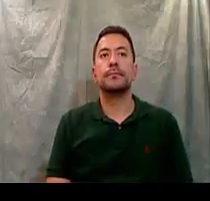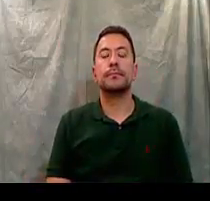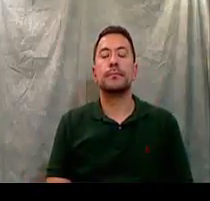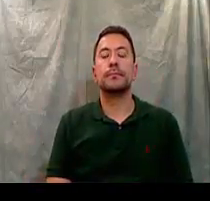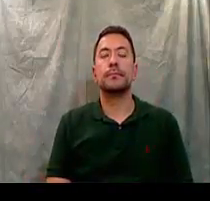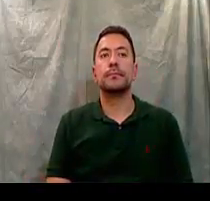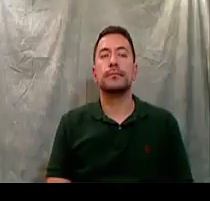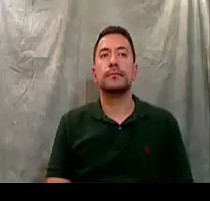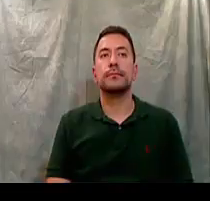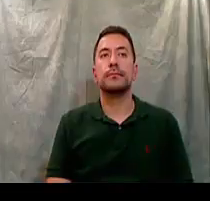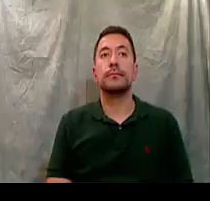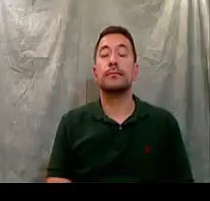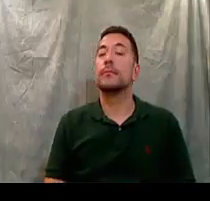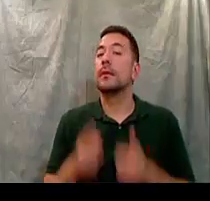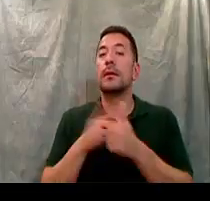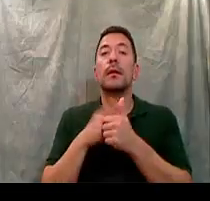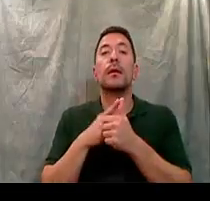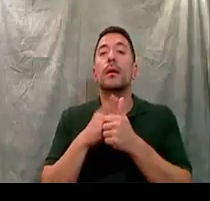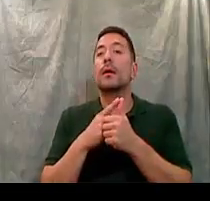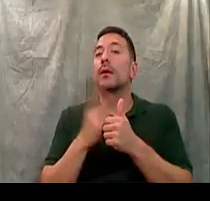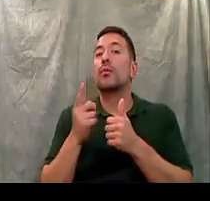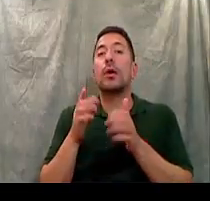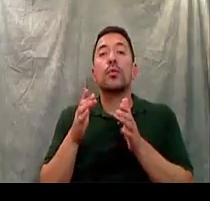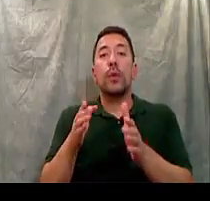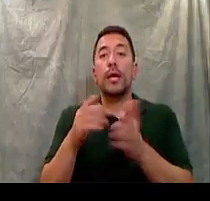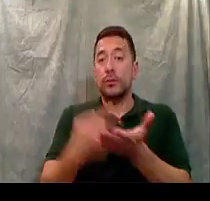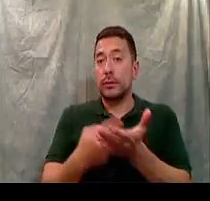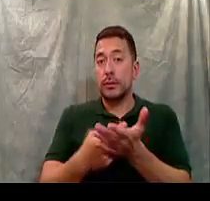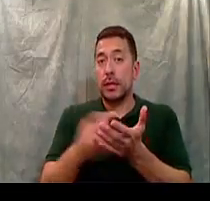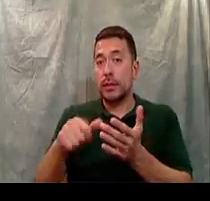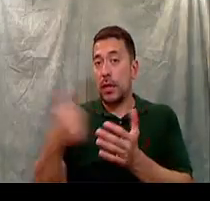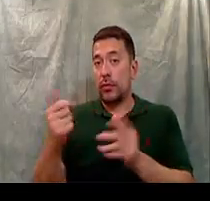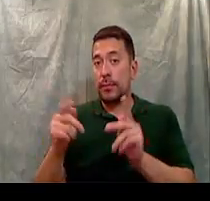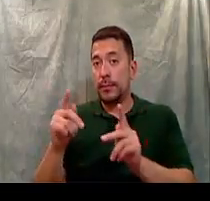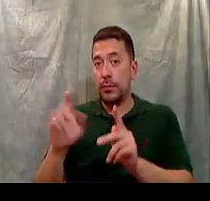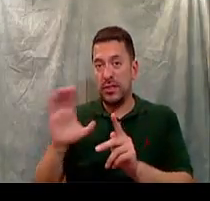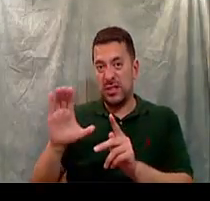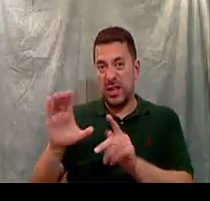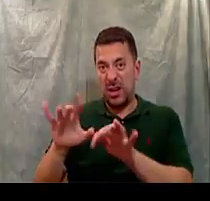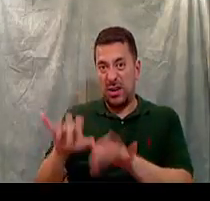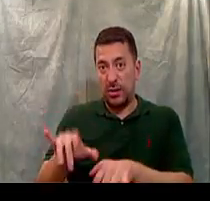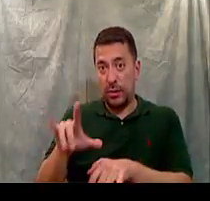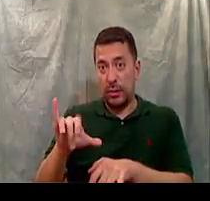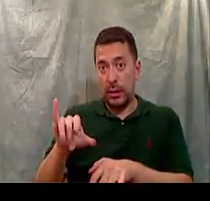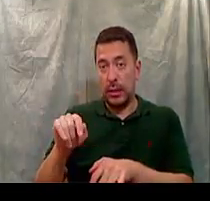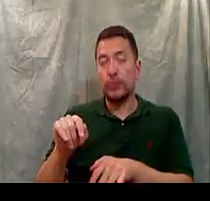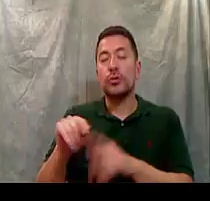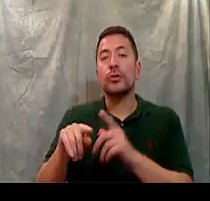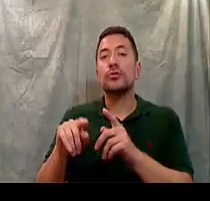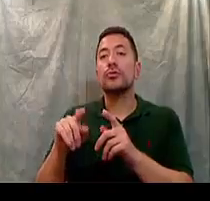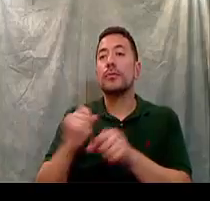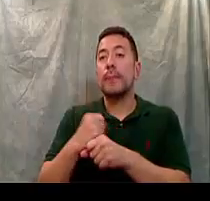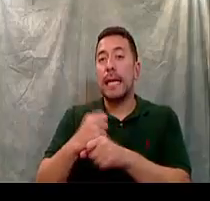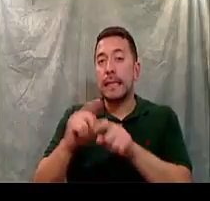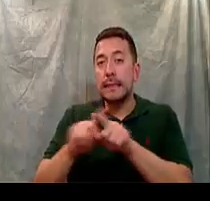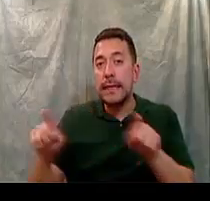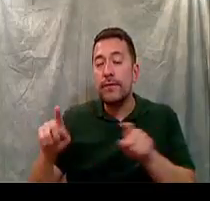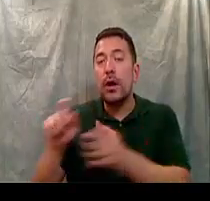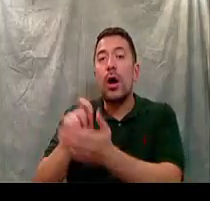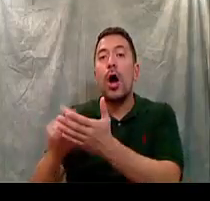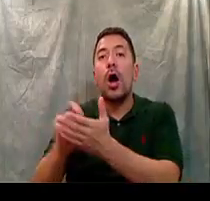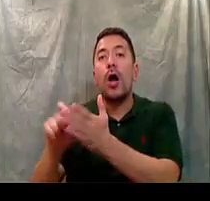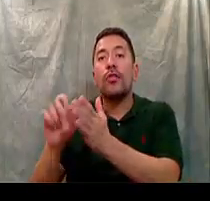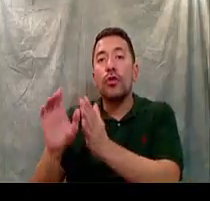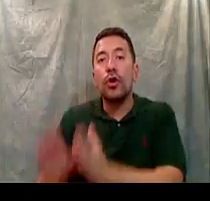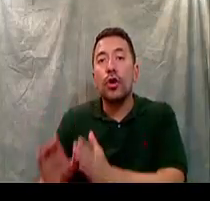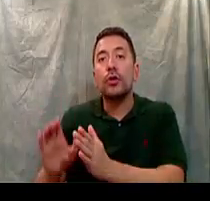one way of discussing other people's literature is to distinguish between another author's opinion, their interpretation,